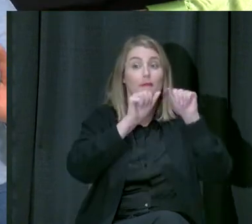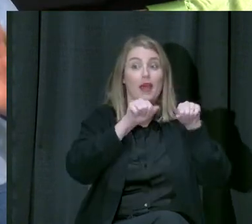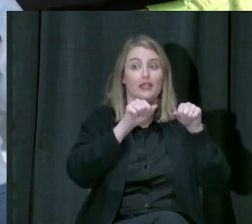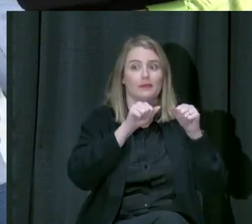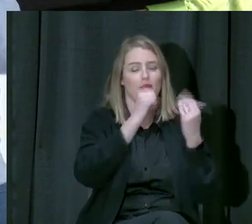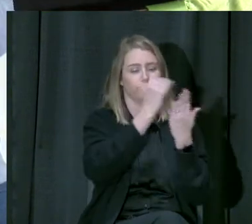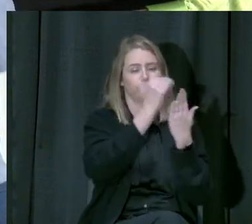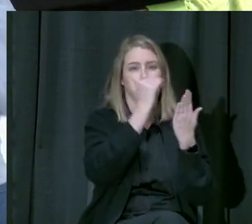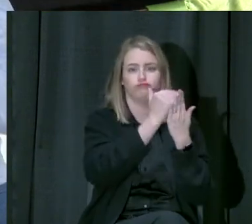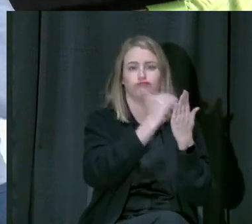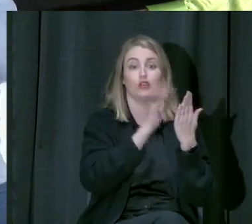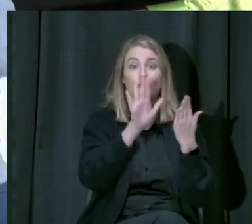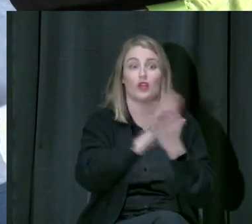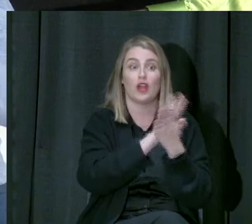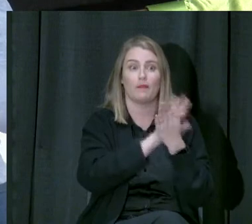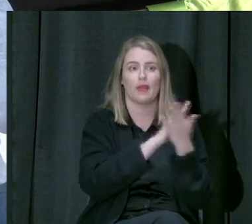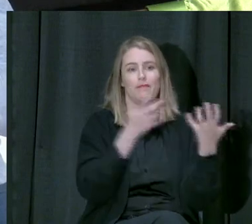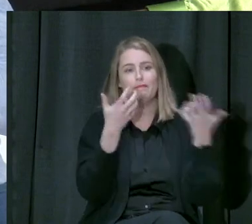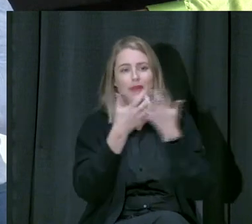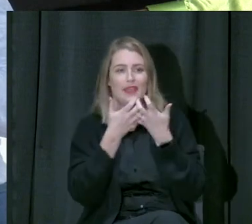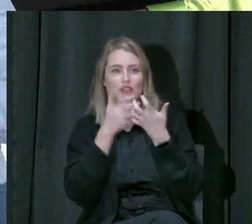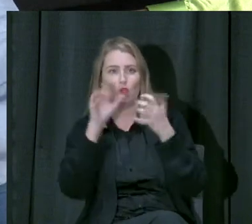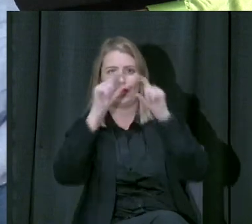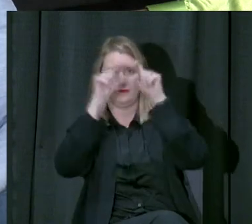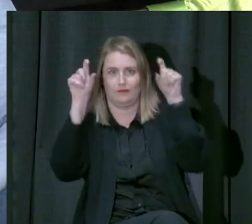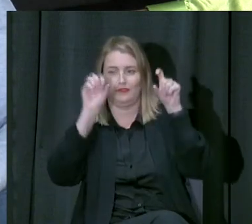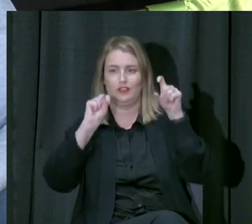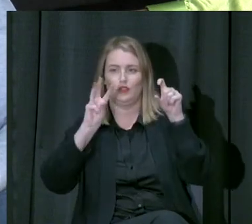your document based on the swatches that you've built.